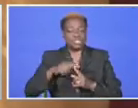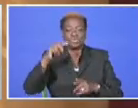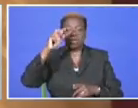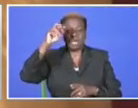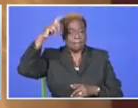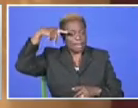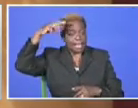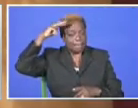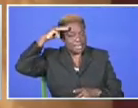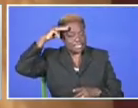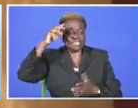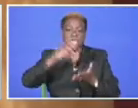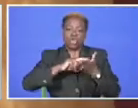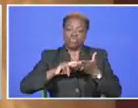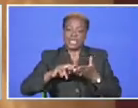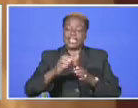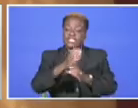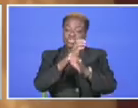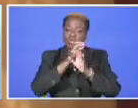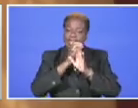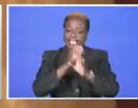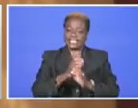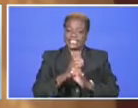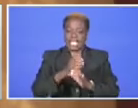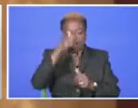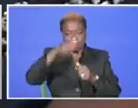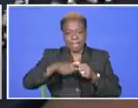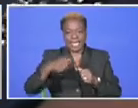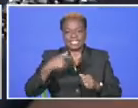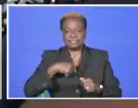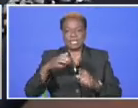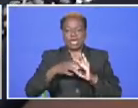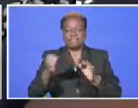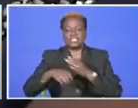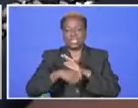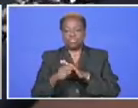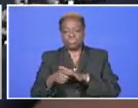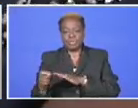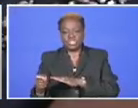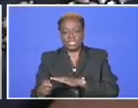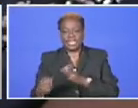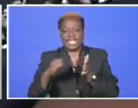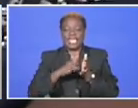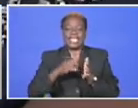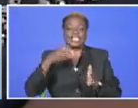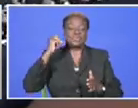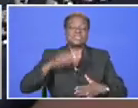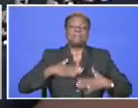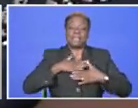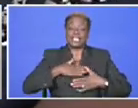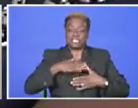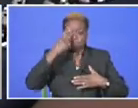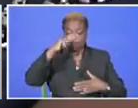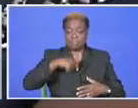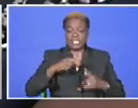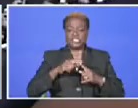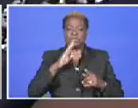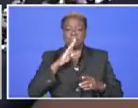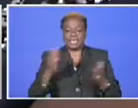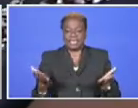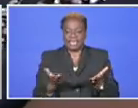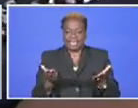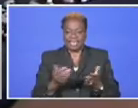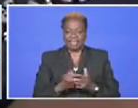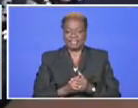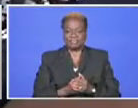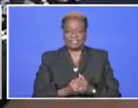his credits this morning reminded me so much of his contribution. And so it was really a pleasure for me to be there and witness that. I